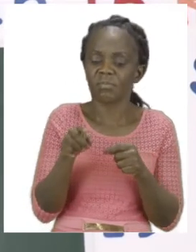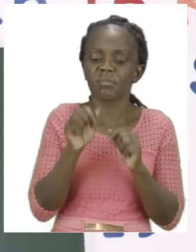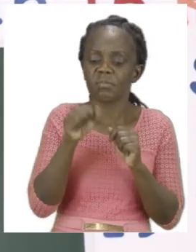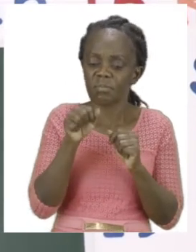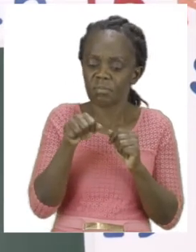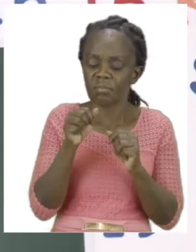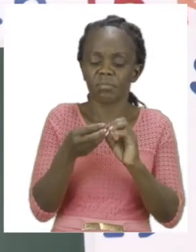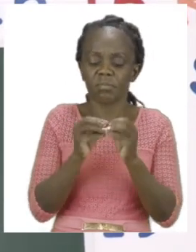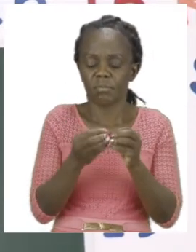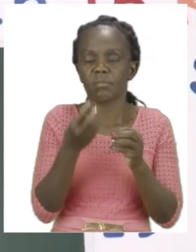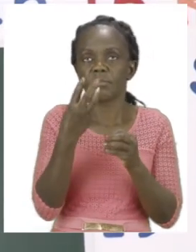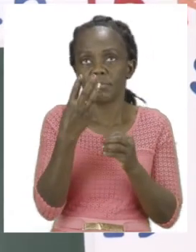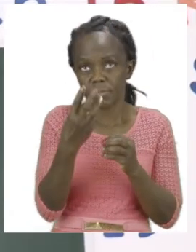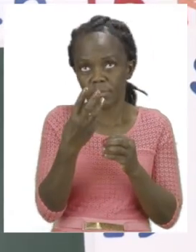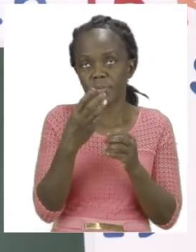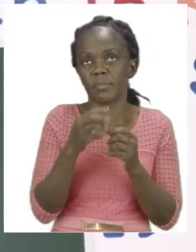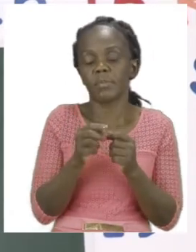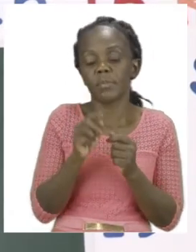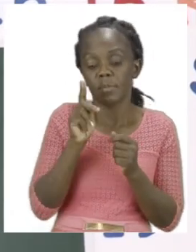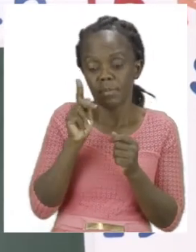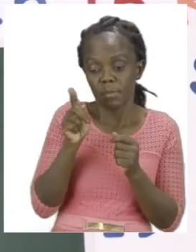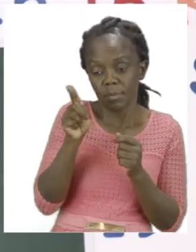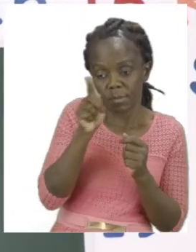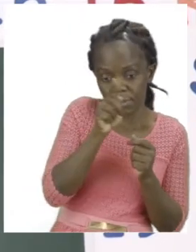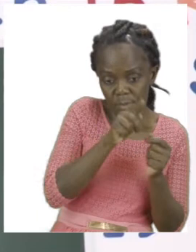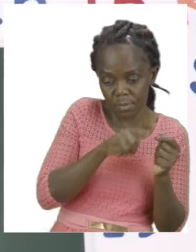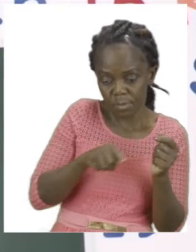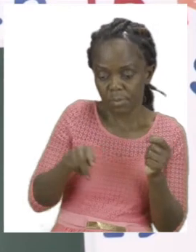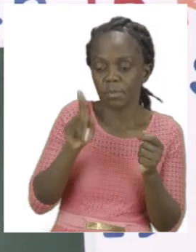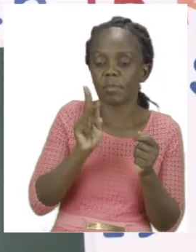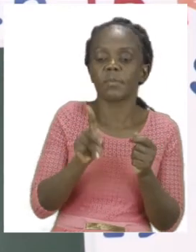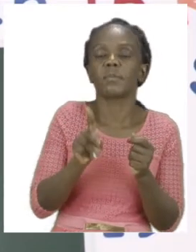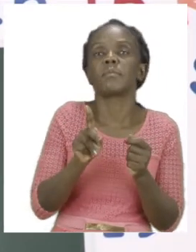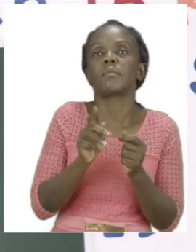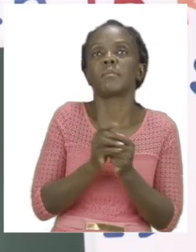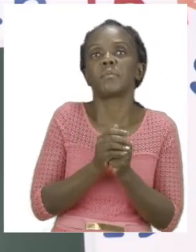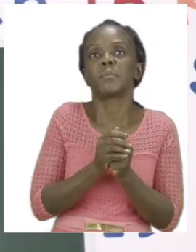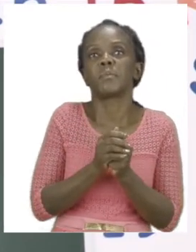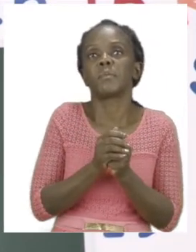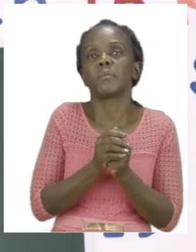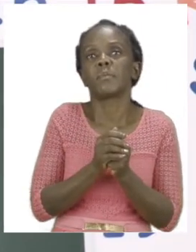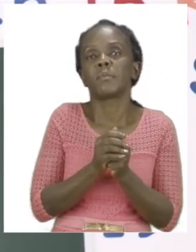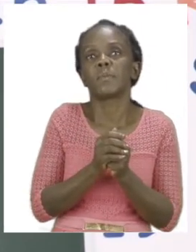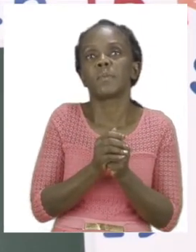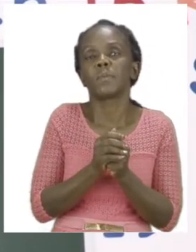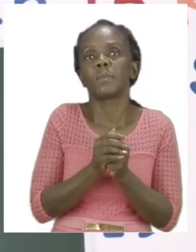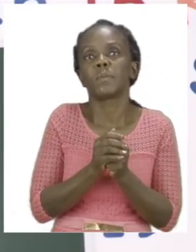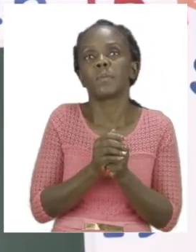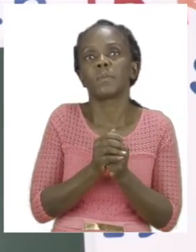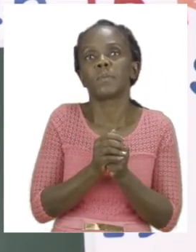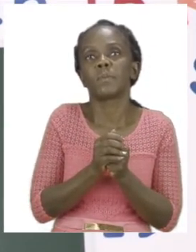to circle my 3. Remember, we start and we go down and